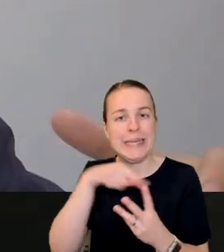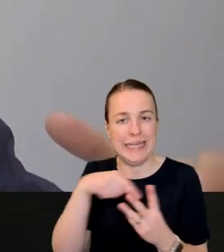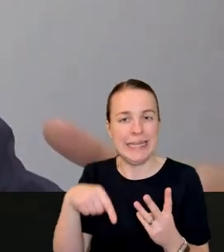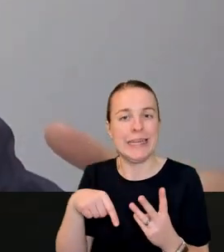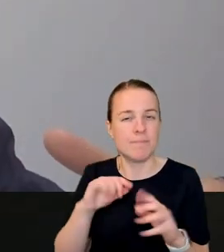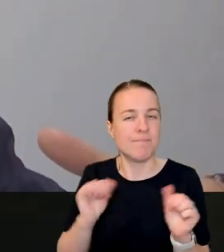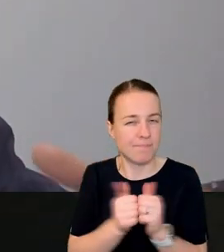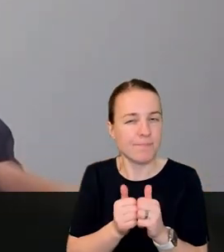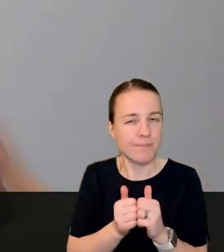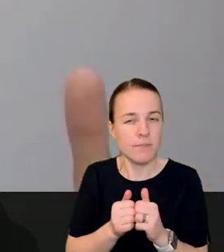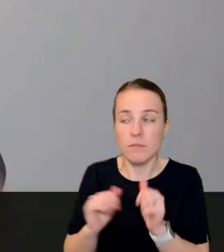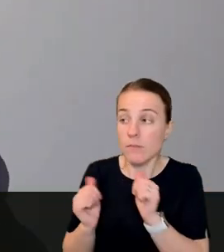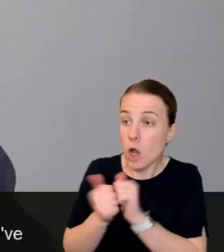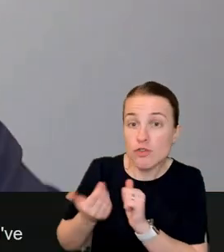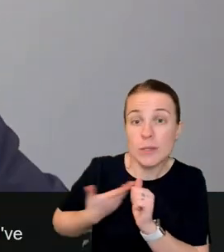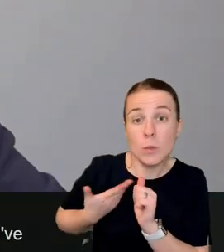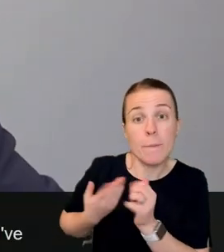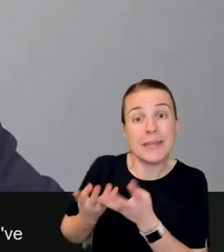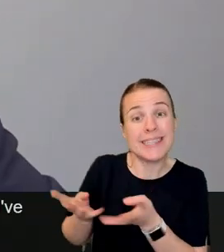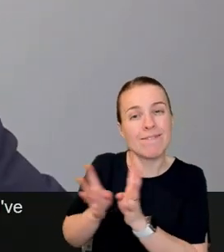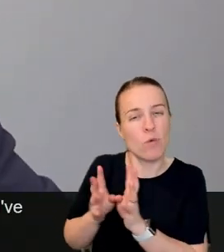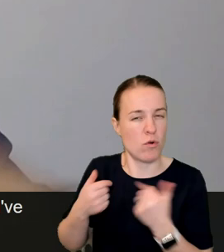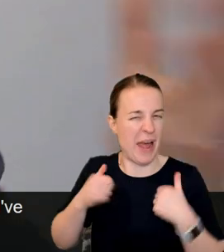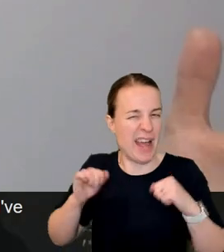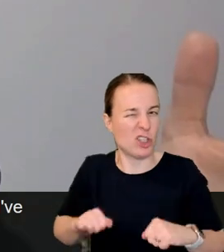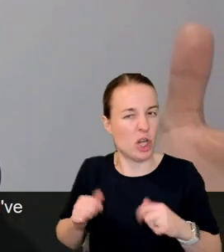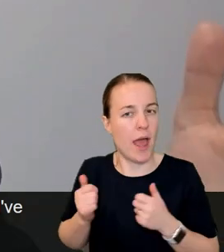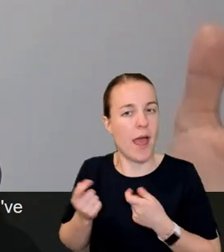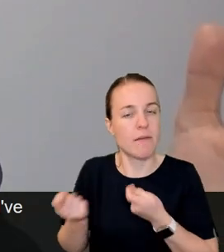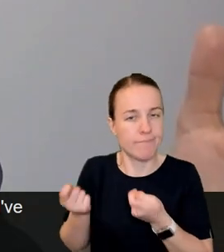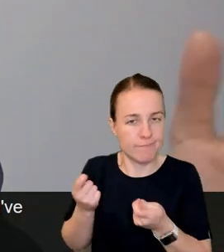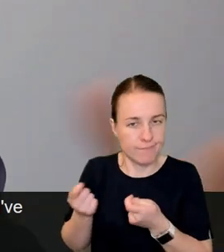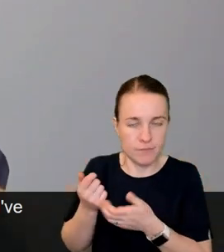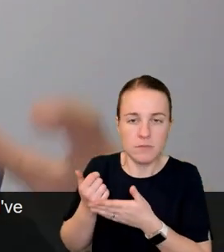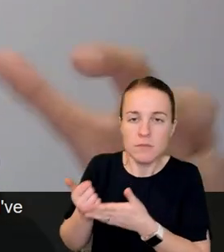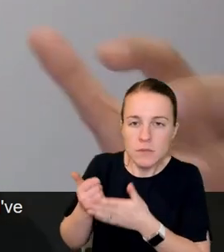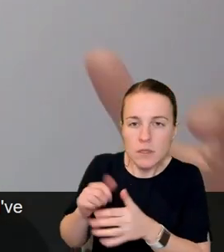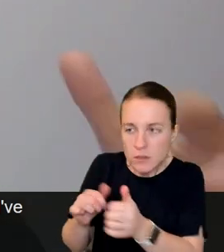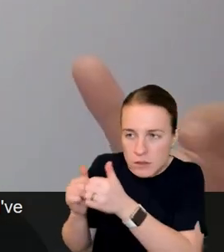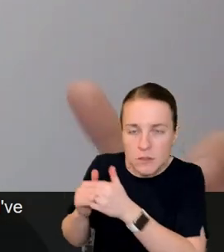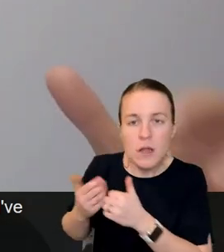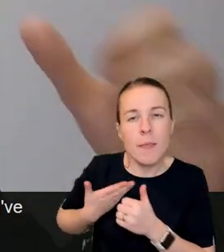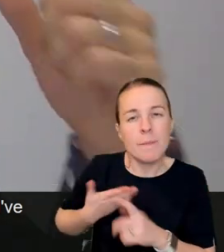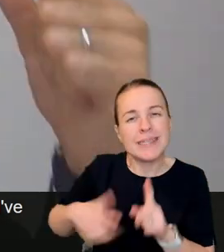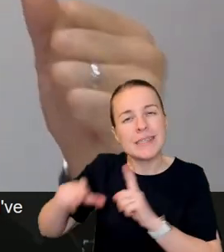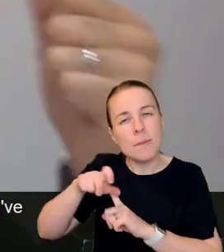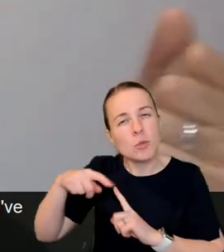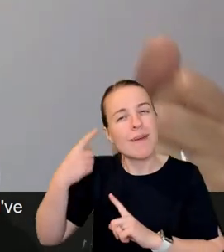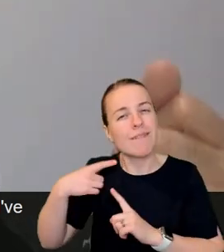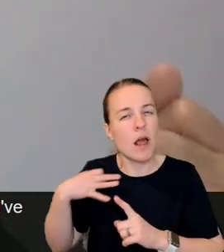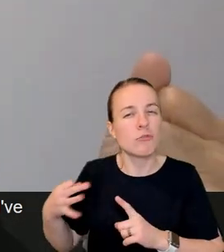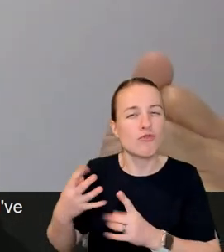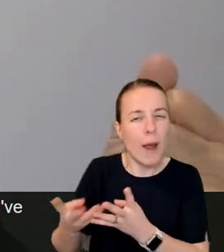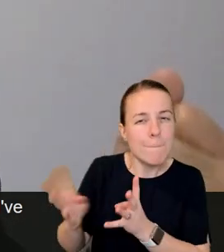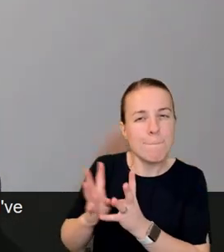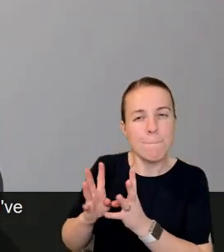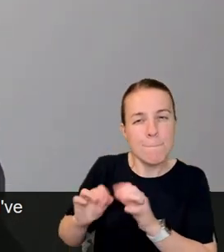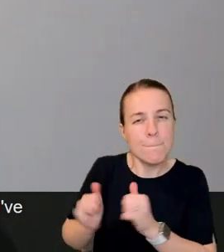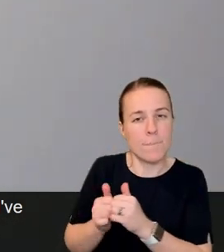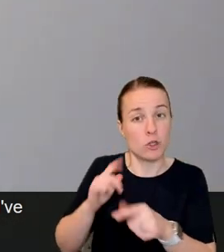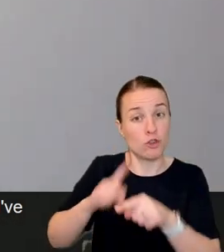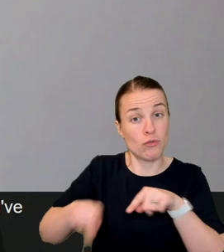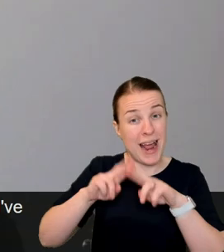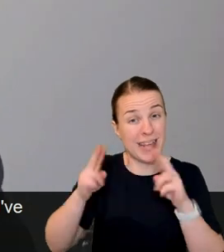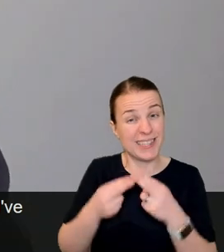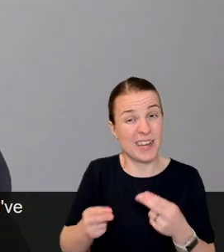business forum, which I chair, which are members of the business community in London, a strategy to get try and get these international tourists back.